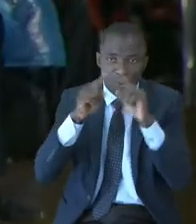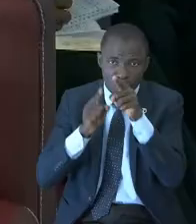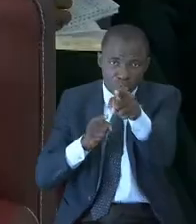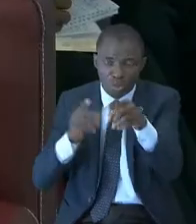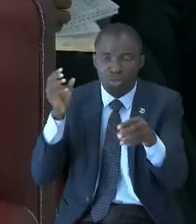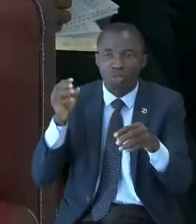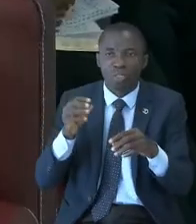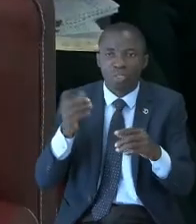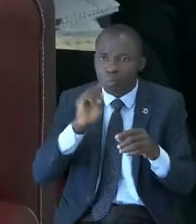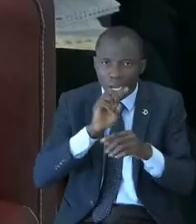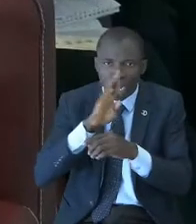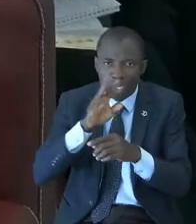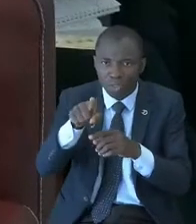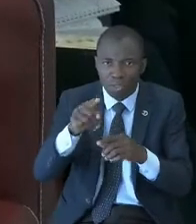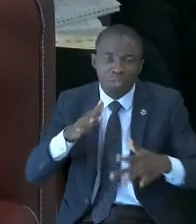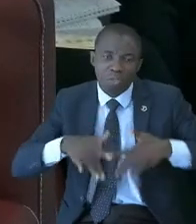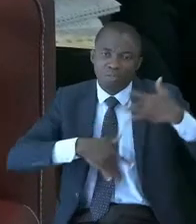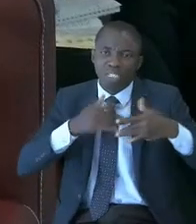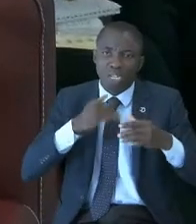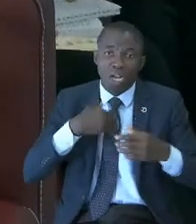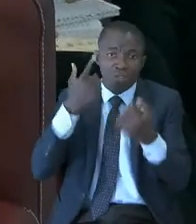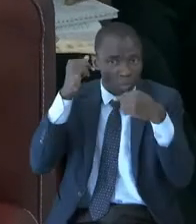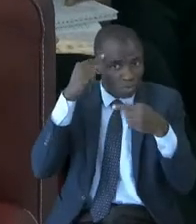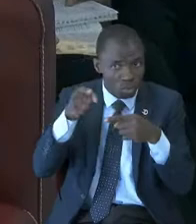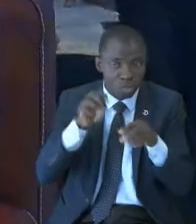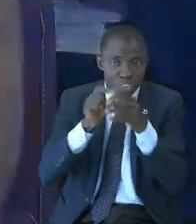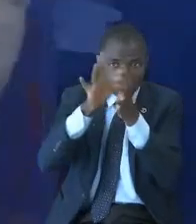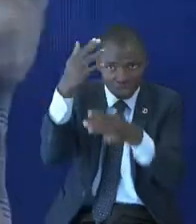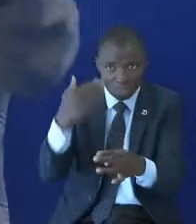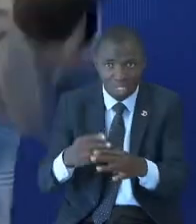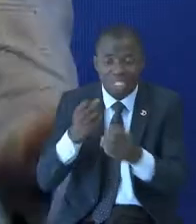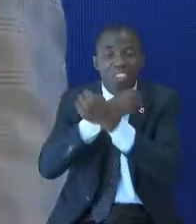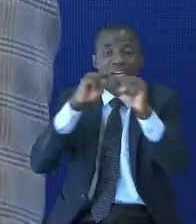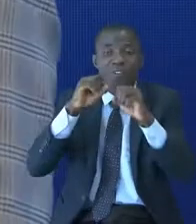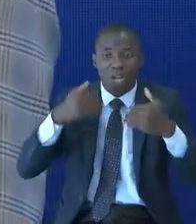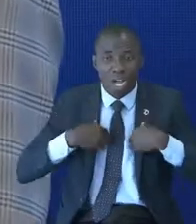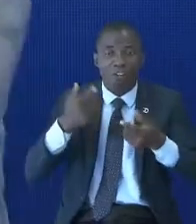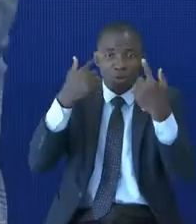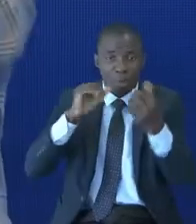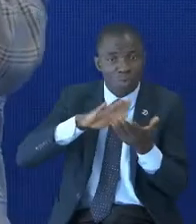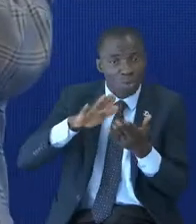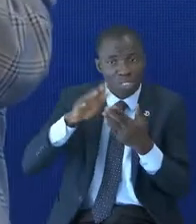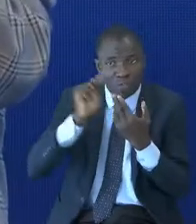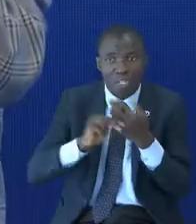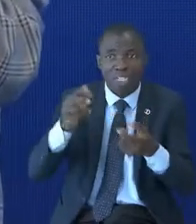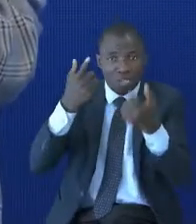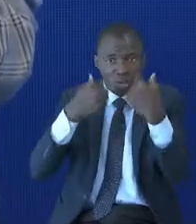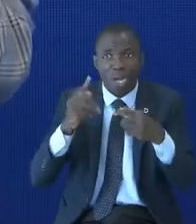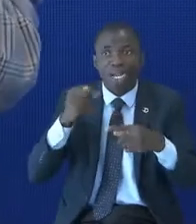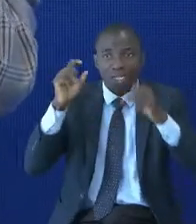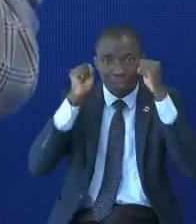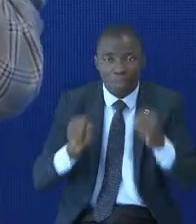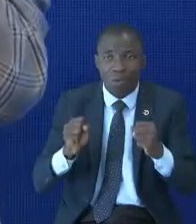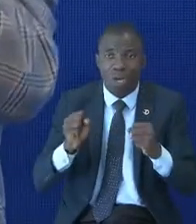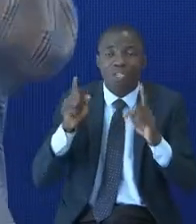there? Mercy has come. Forgiveness has come. Salvation has come. And the power